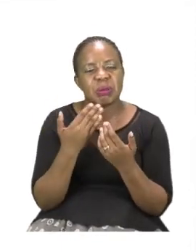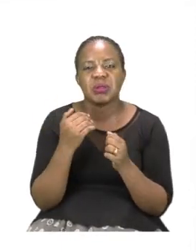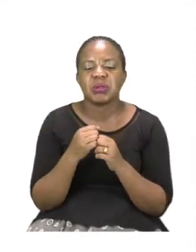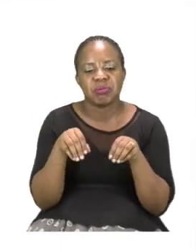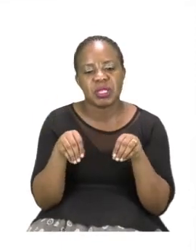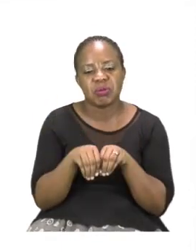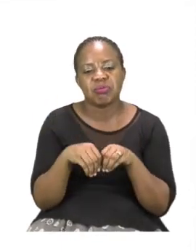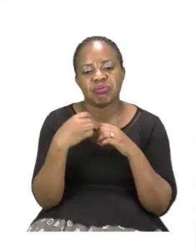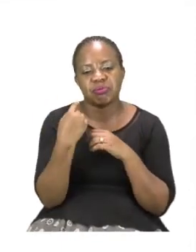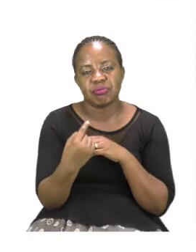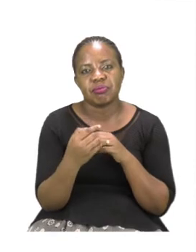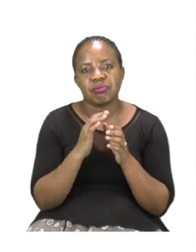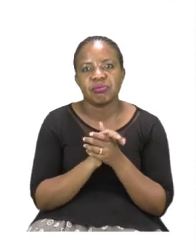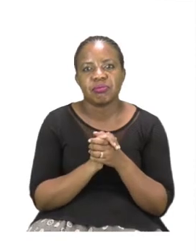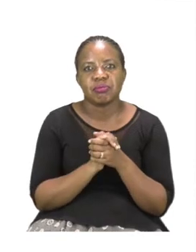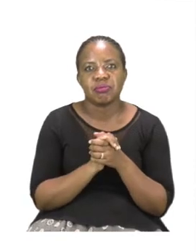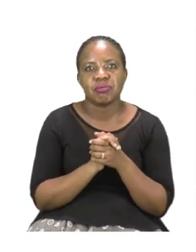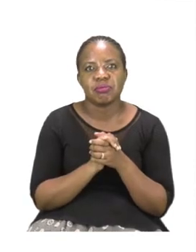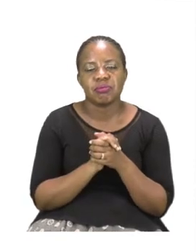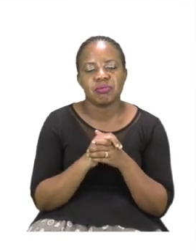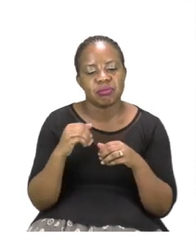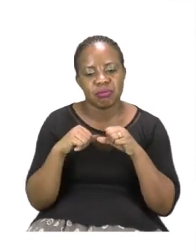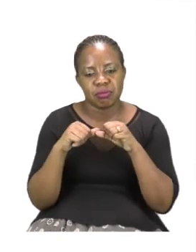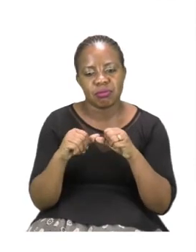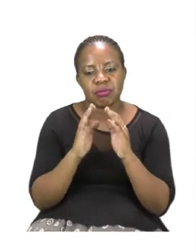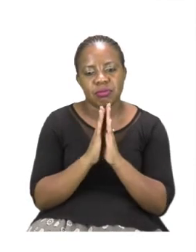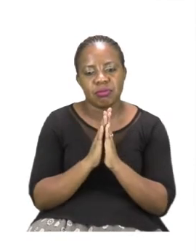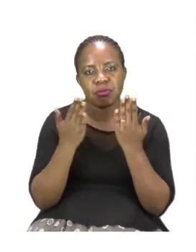that whilst we both go to page 16.